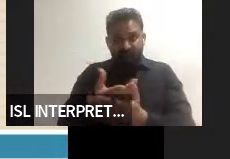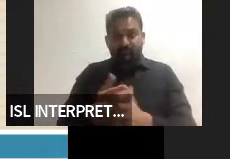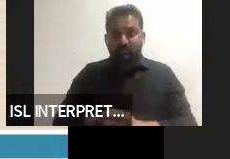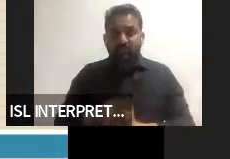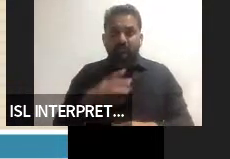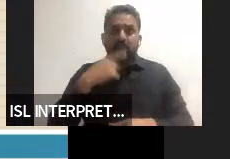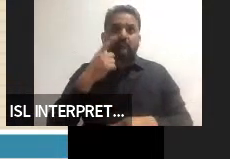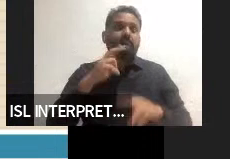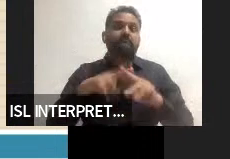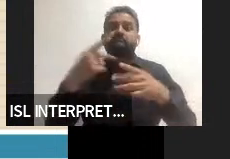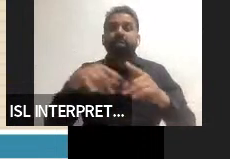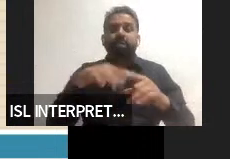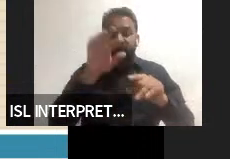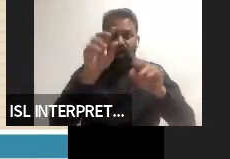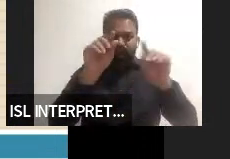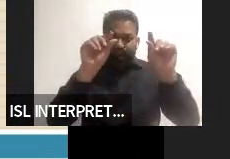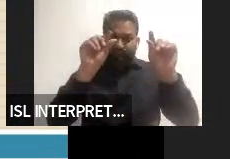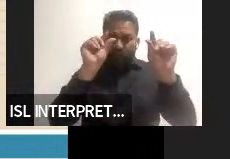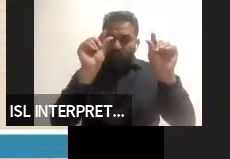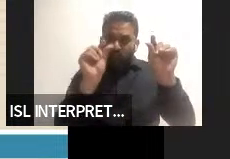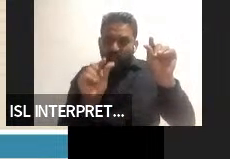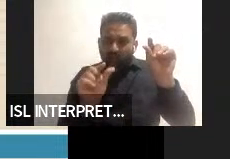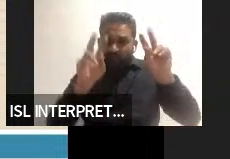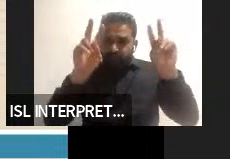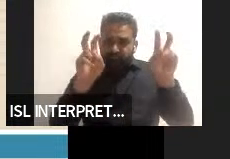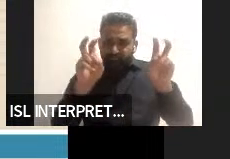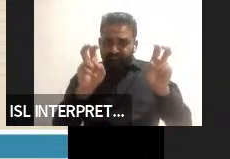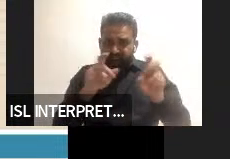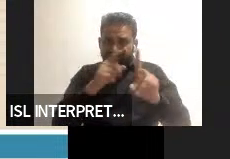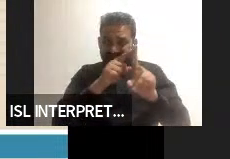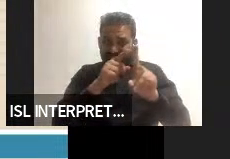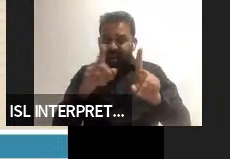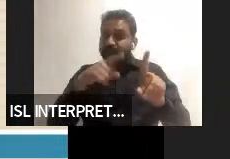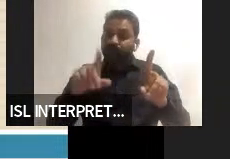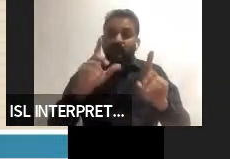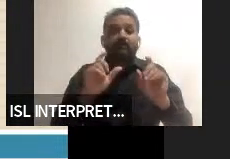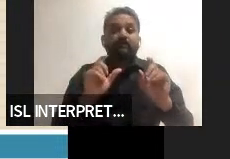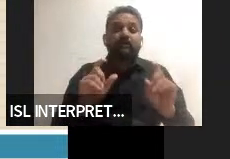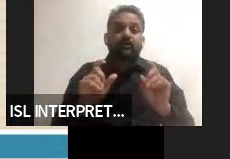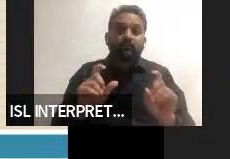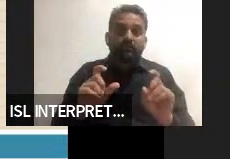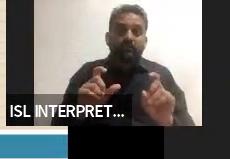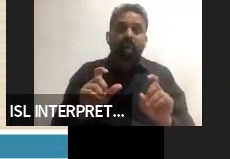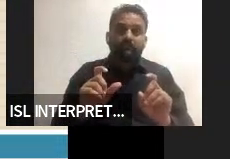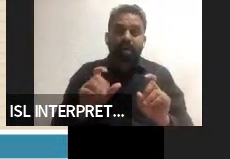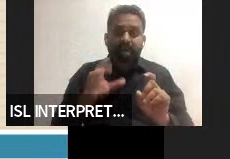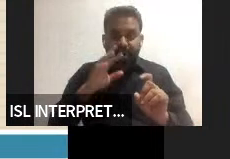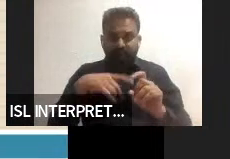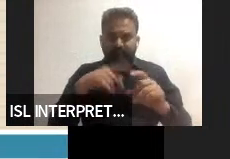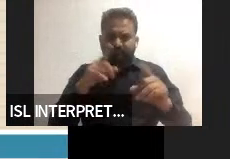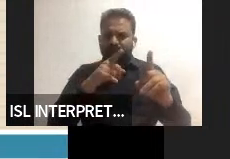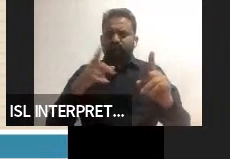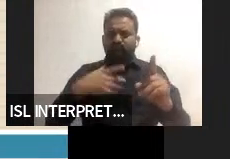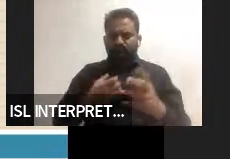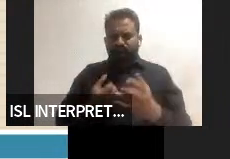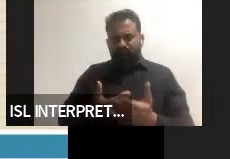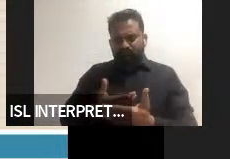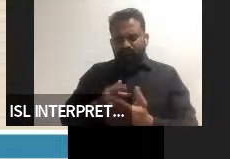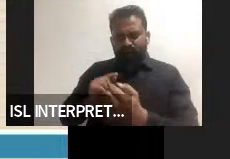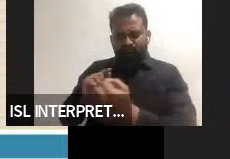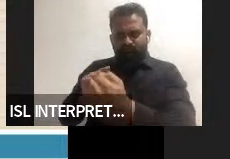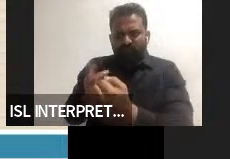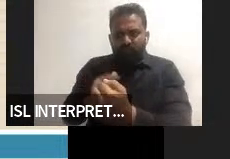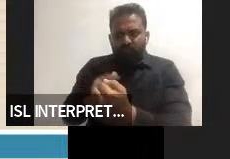the wording in heading and subheading, please be careful about it. Write it the way you want to argue it. So